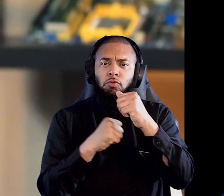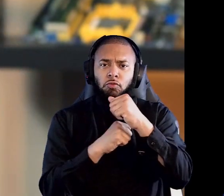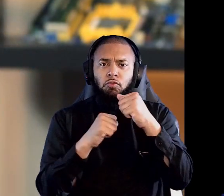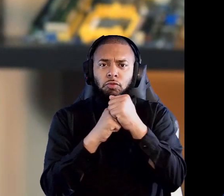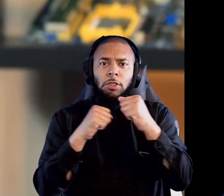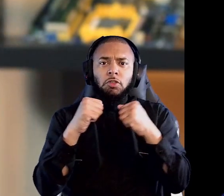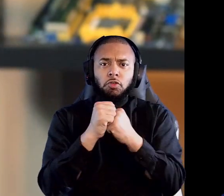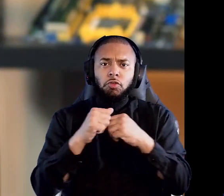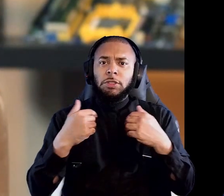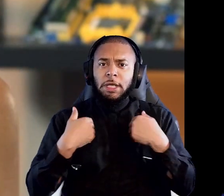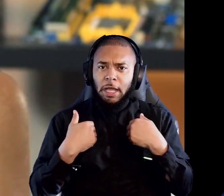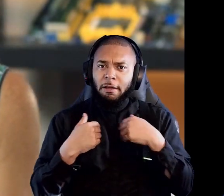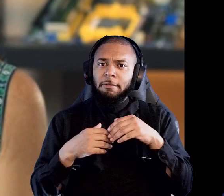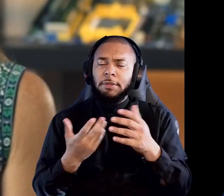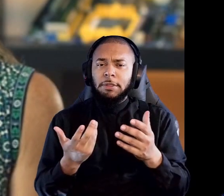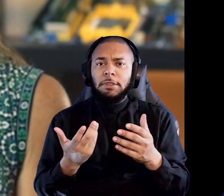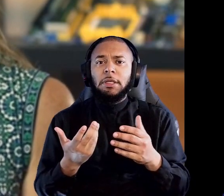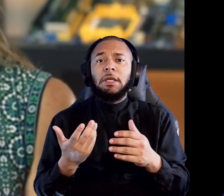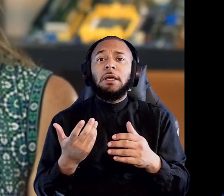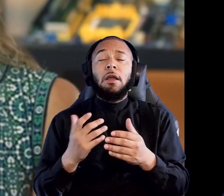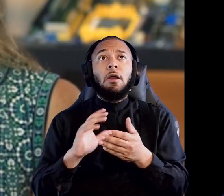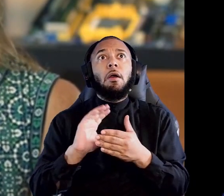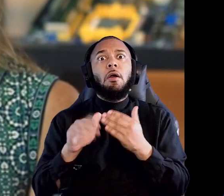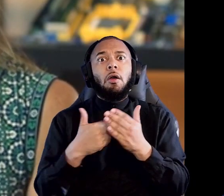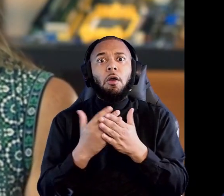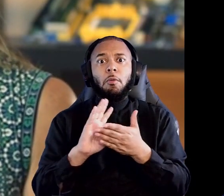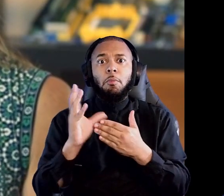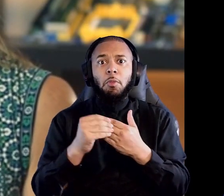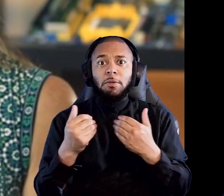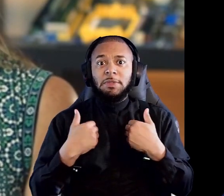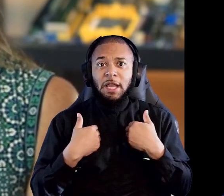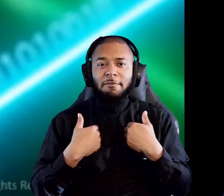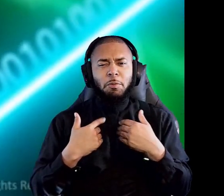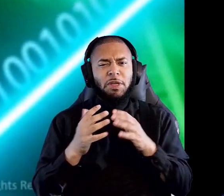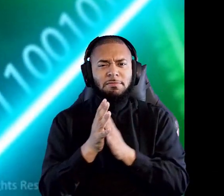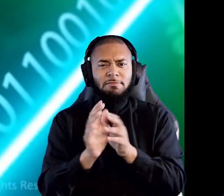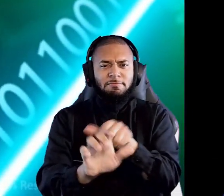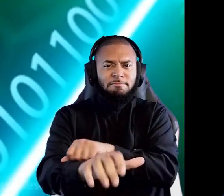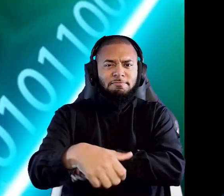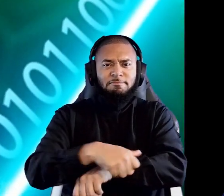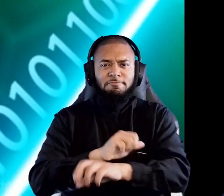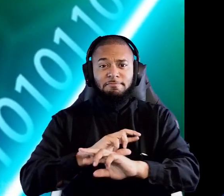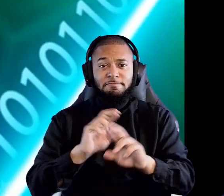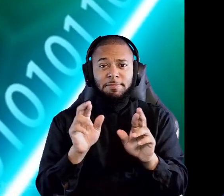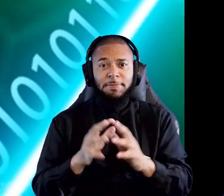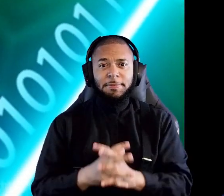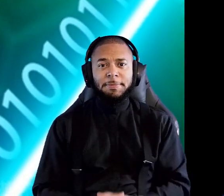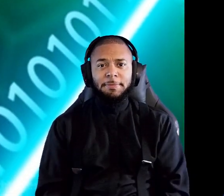programs have, and we're going to start using that now.